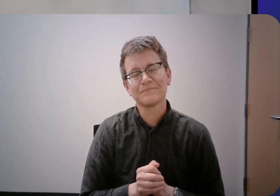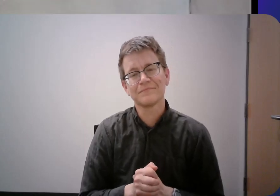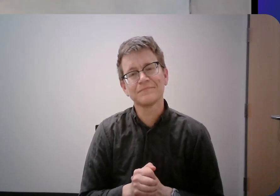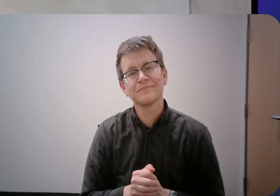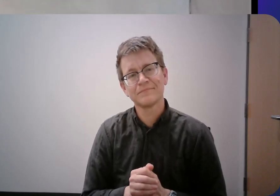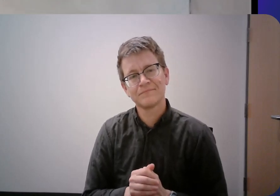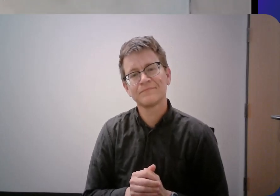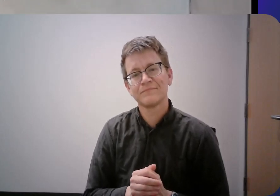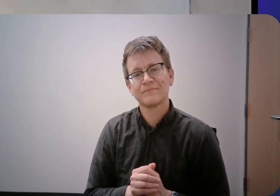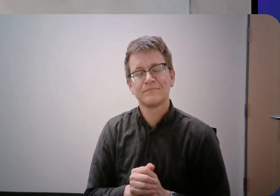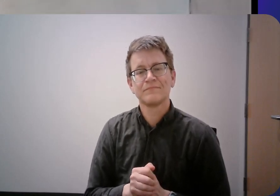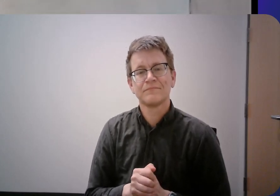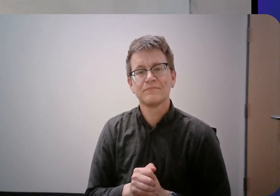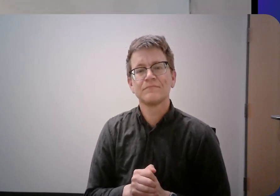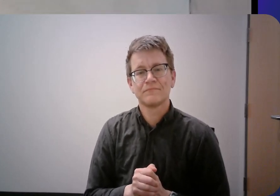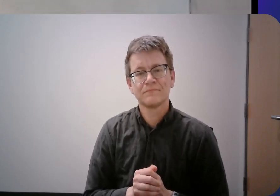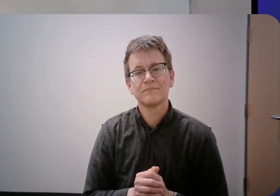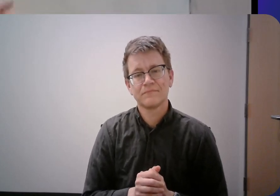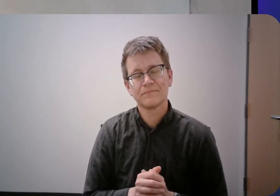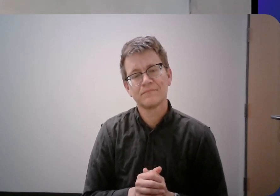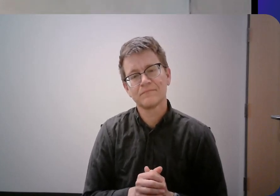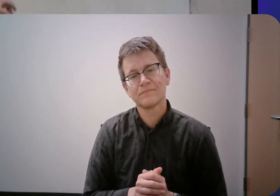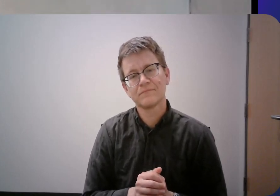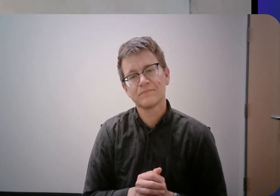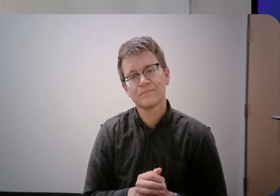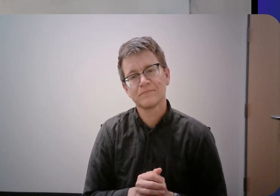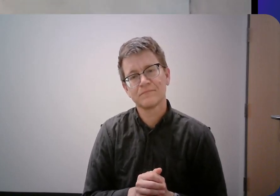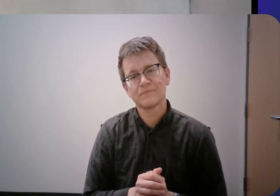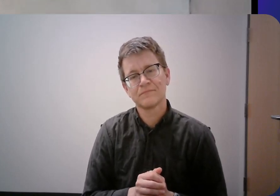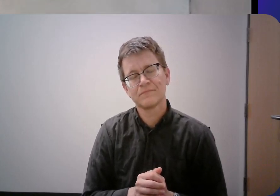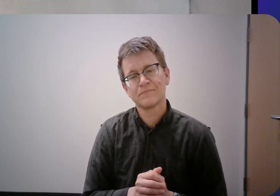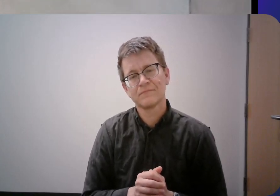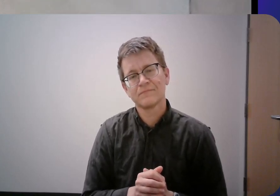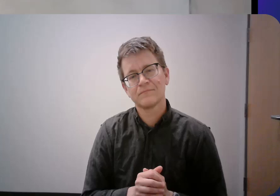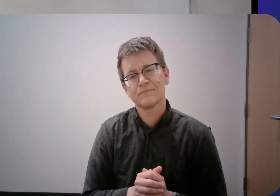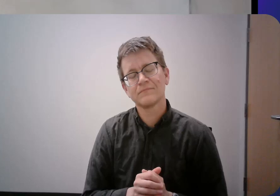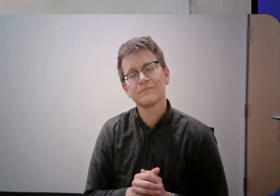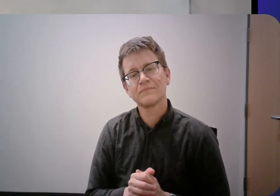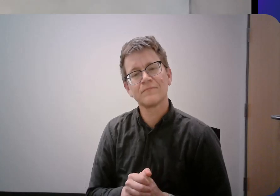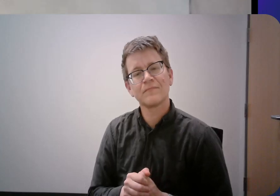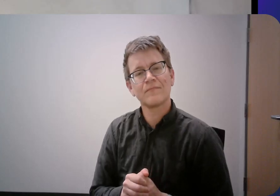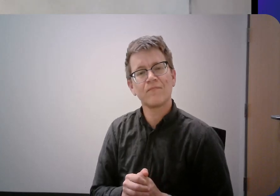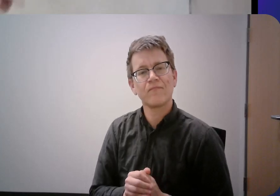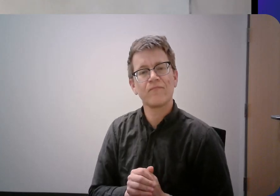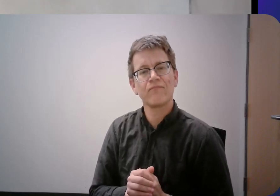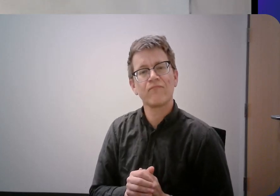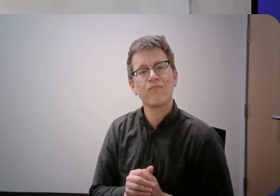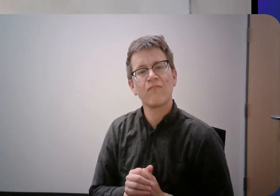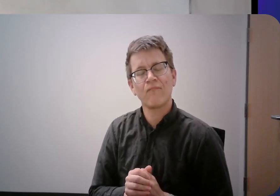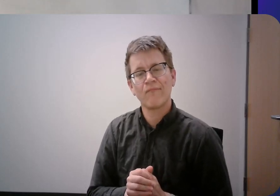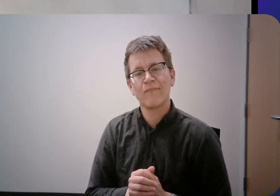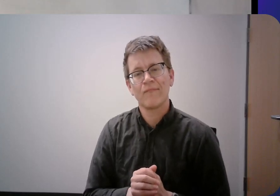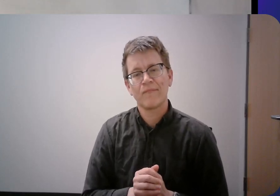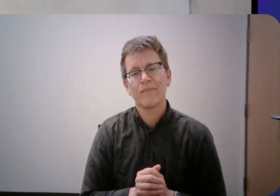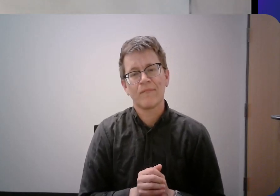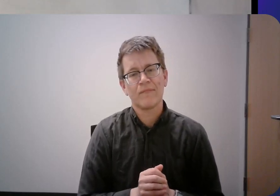Just, you know, roughly. How many? Just give me a guess. Look at the size of this dot right over here, and look at the